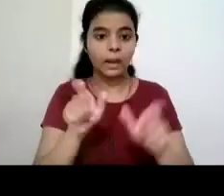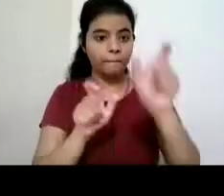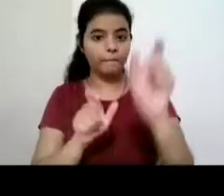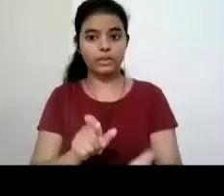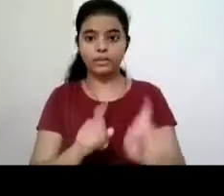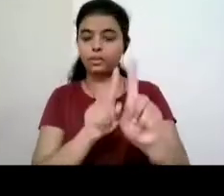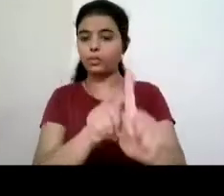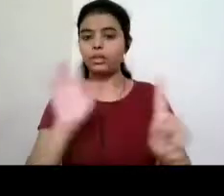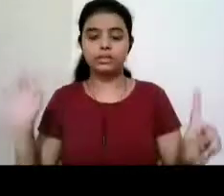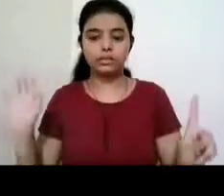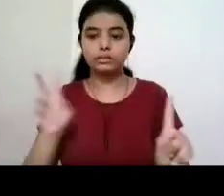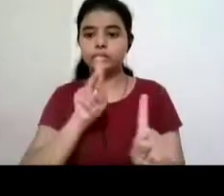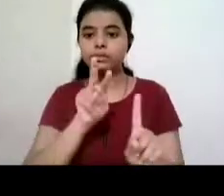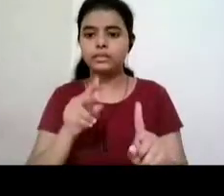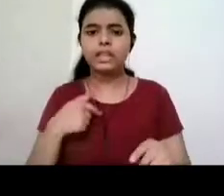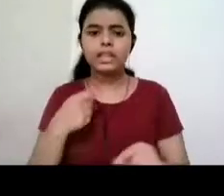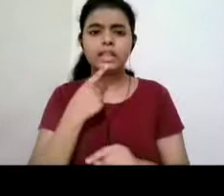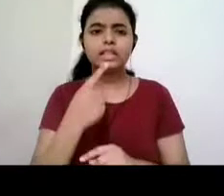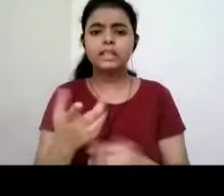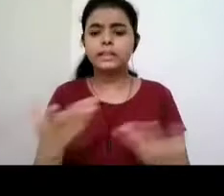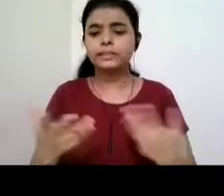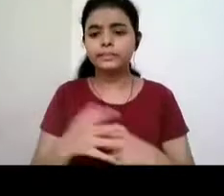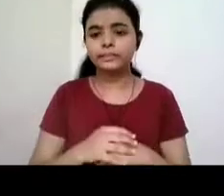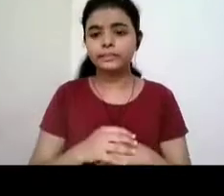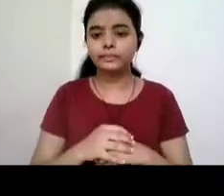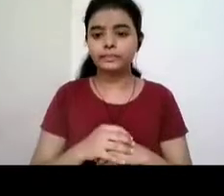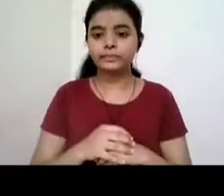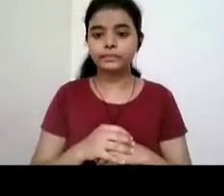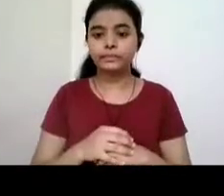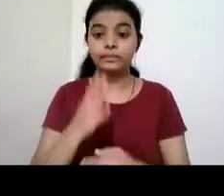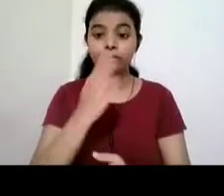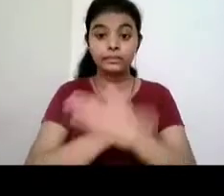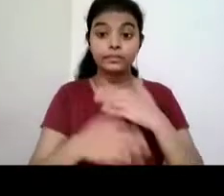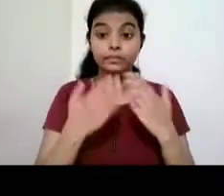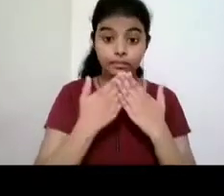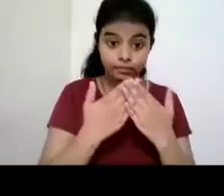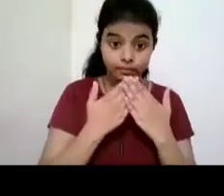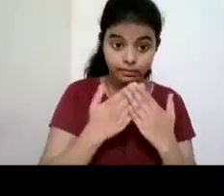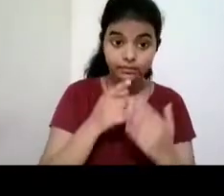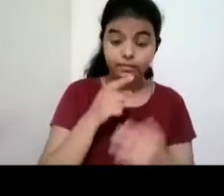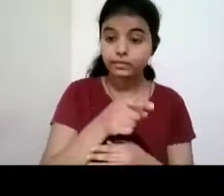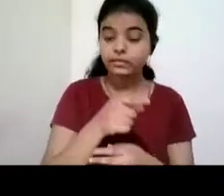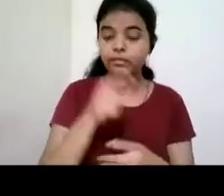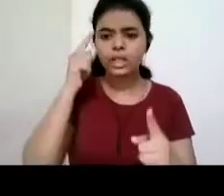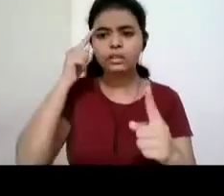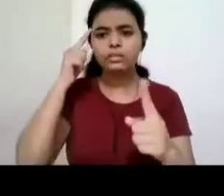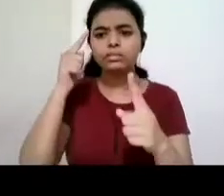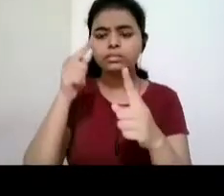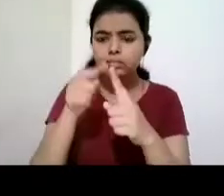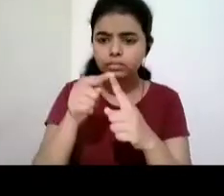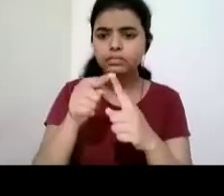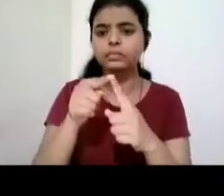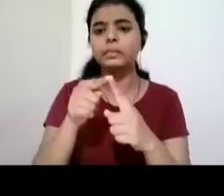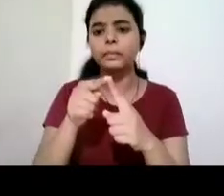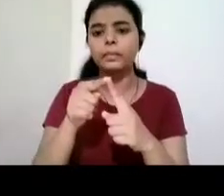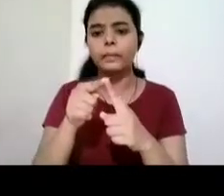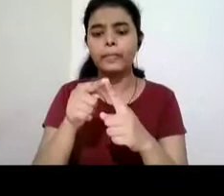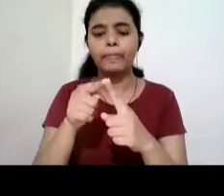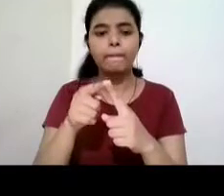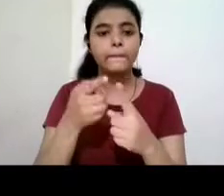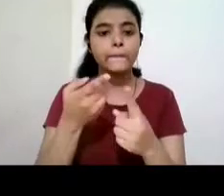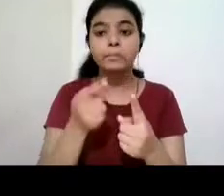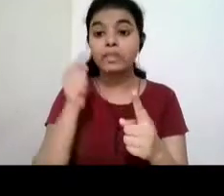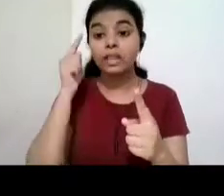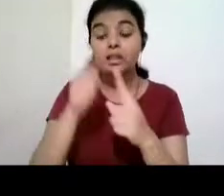there is that what I'm sort of saying is there is disability studies would object to the, or put out that there is